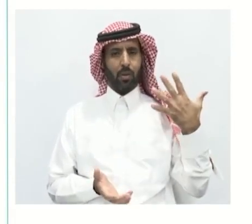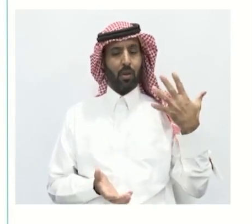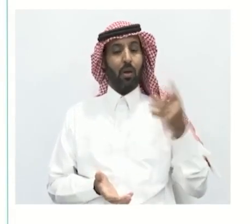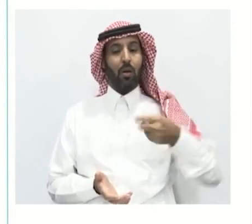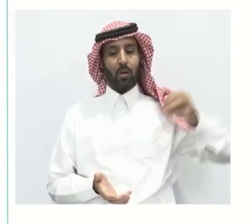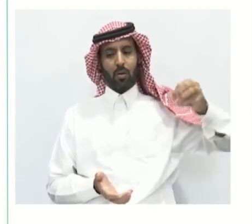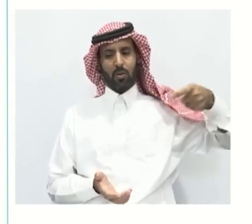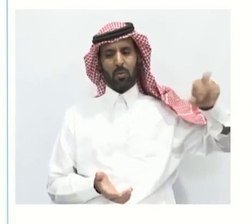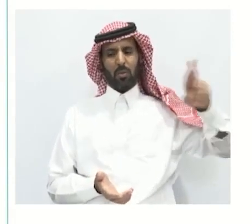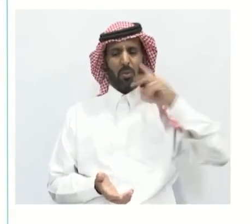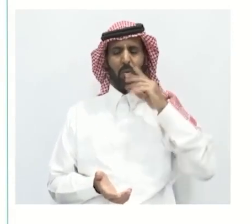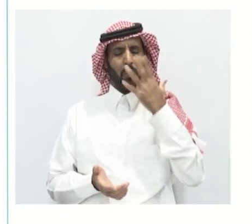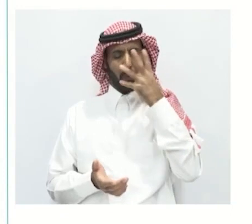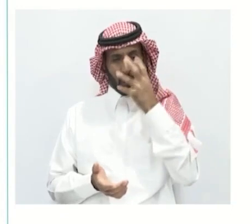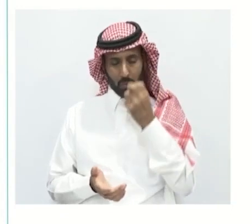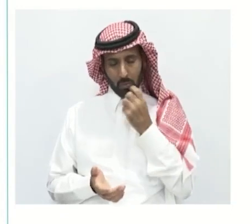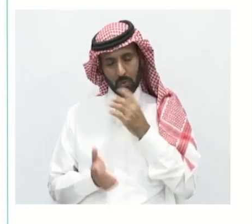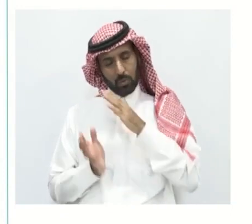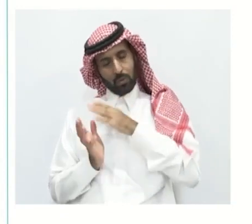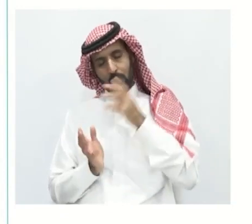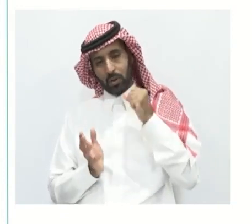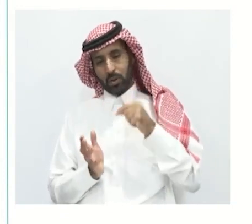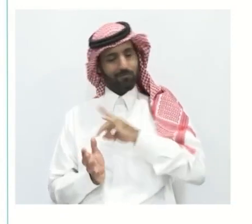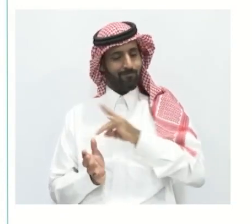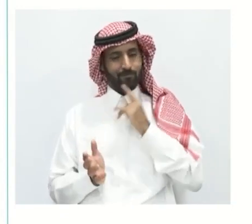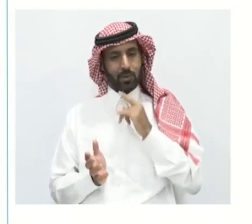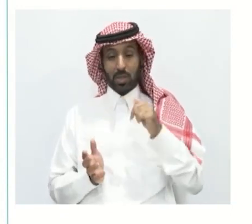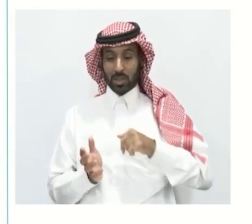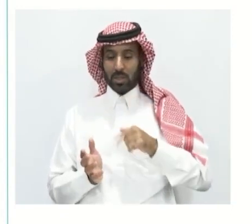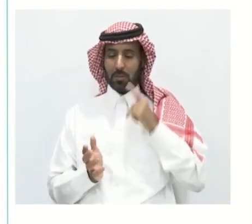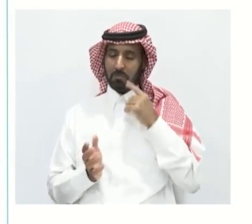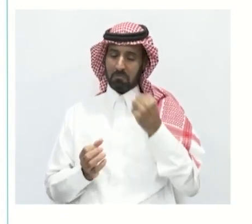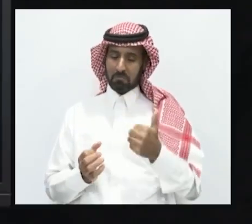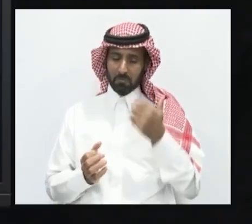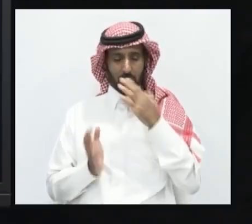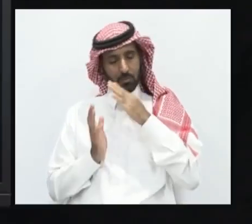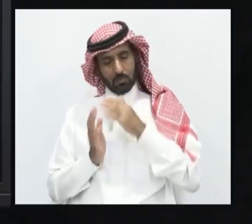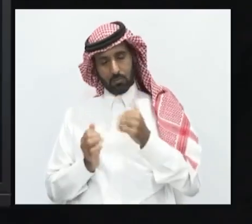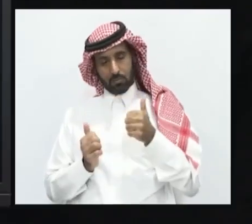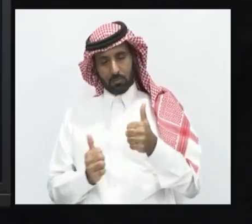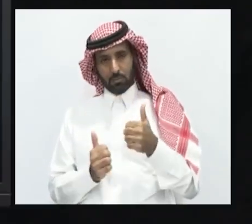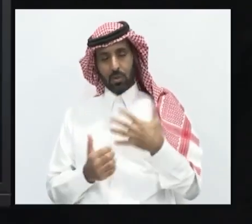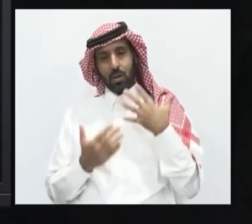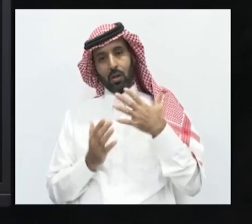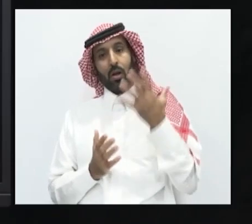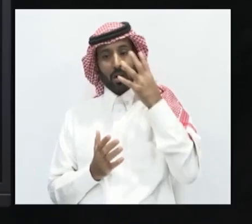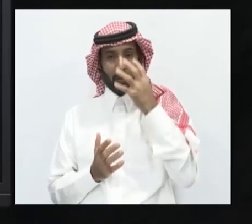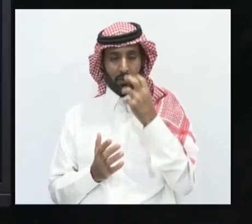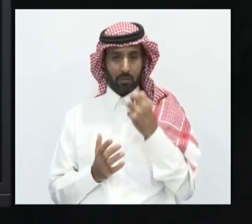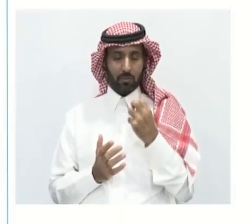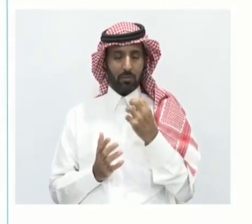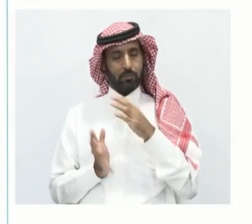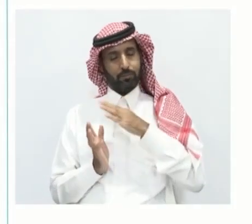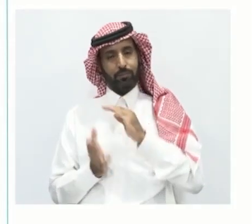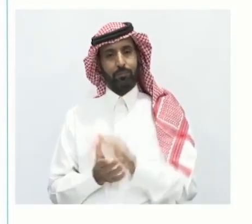five, Umar didn't sleep well at night. Now he sleeps more soundly. Talking about his sleeping. Talking